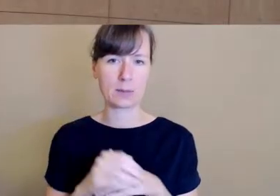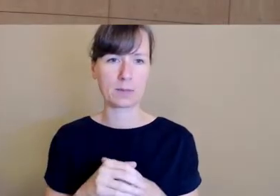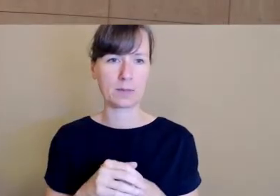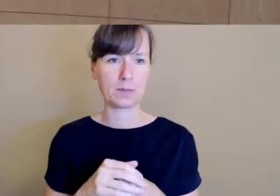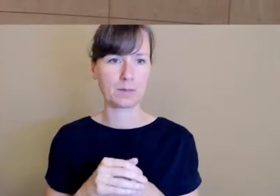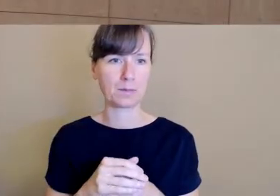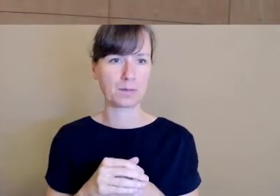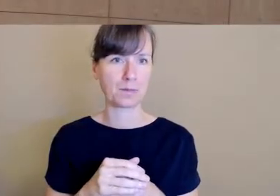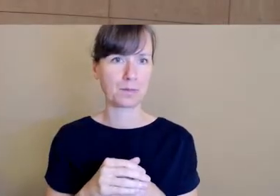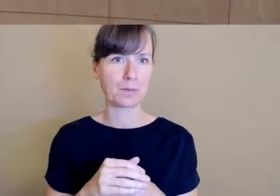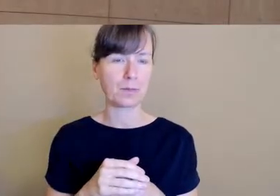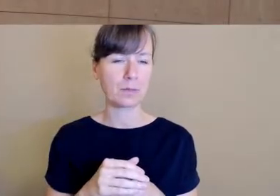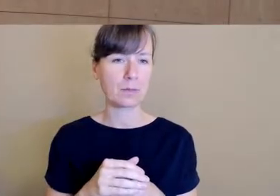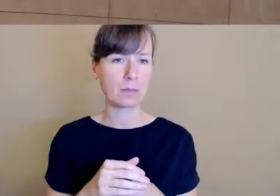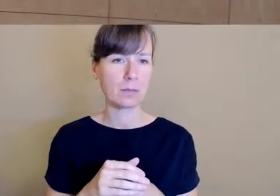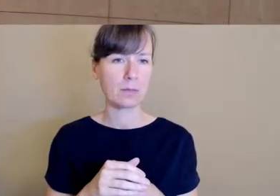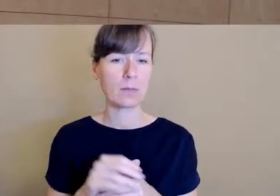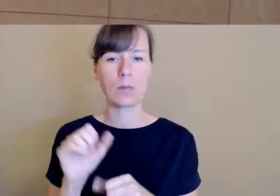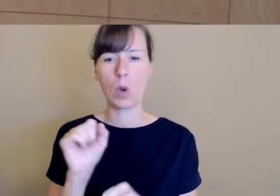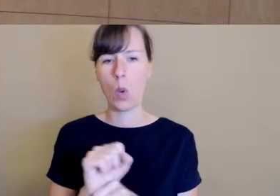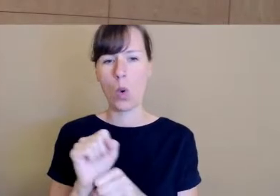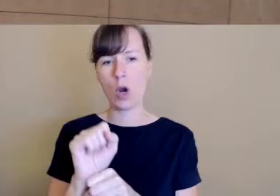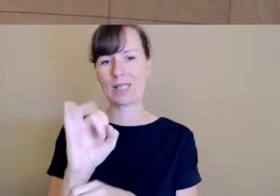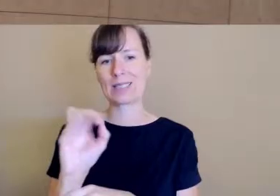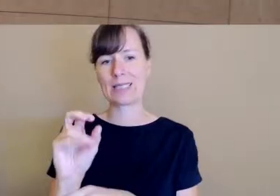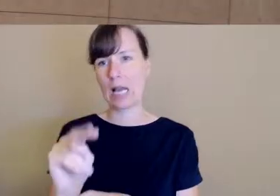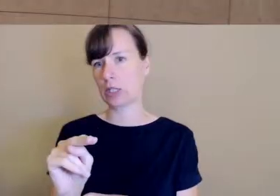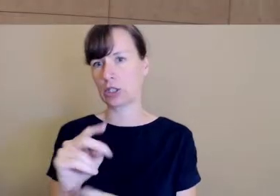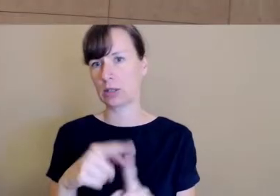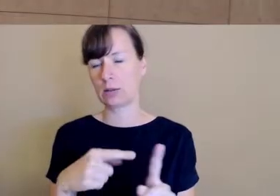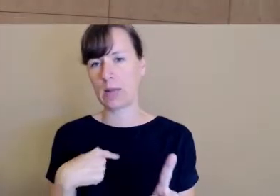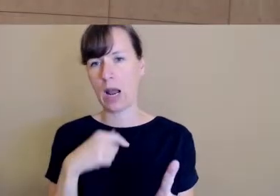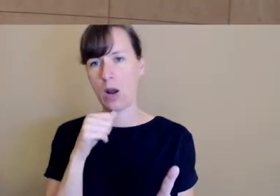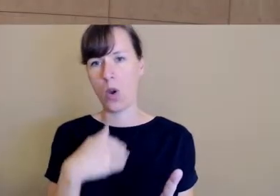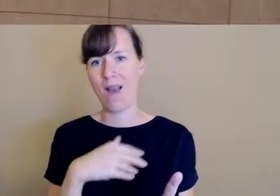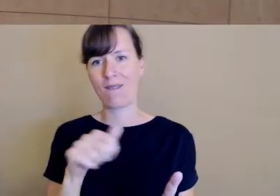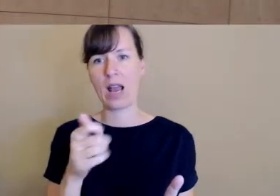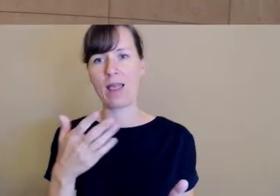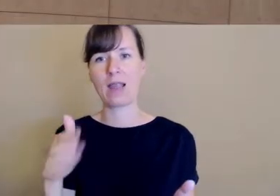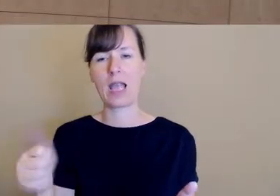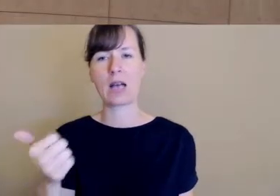even though it's a work session, but I'm not tracking anything else at this time.